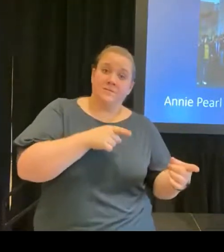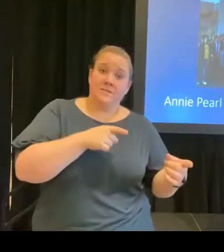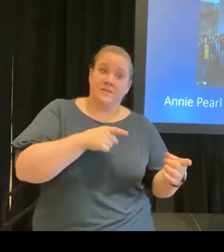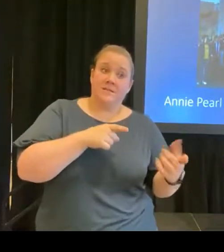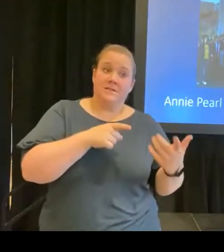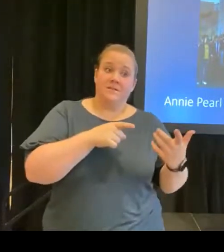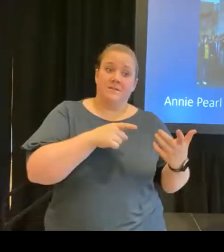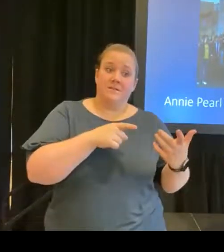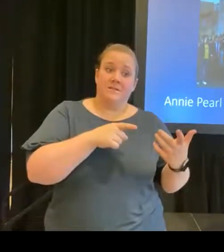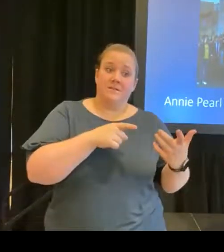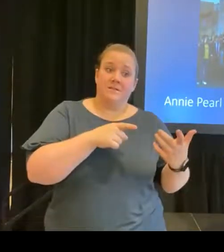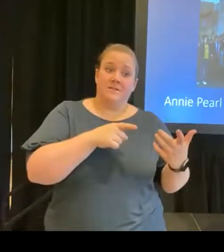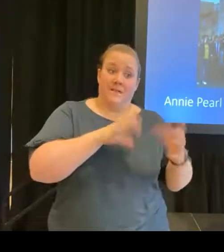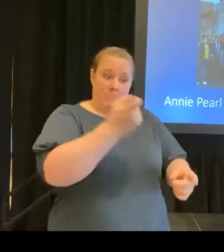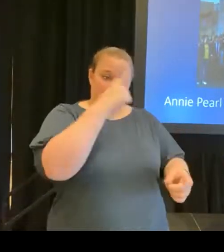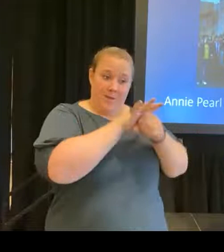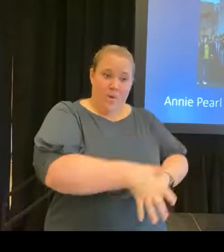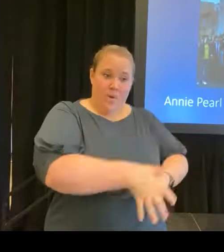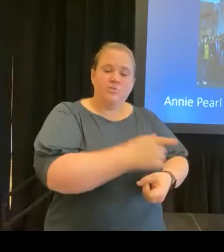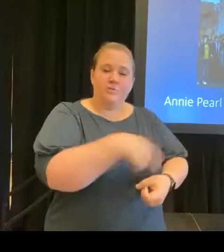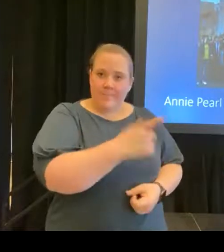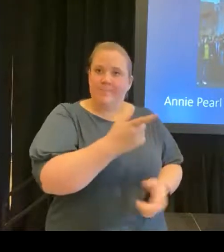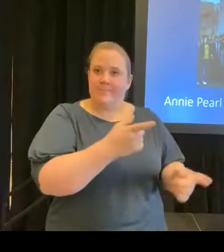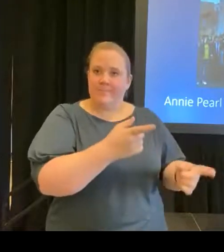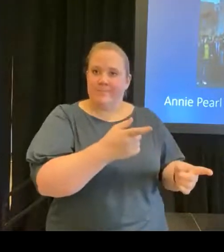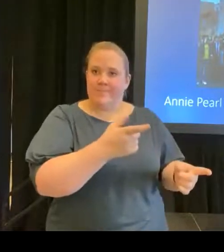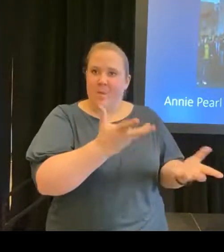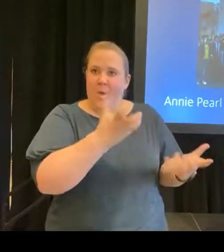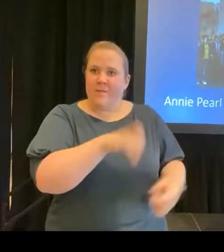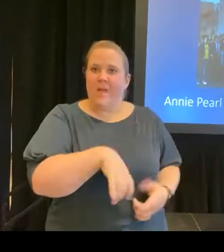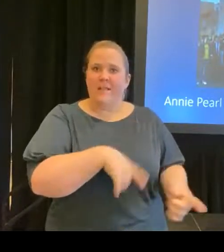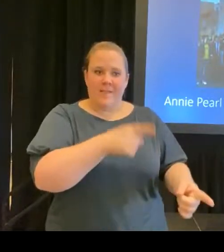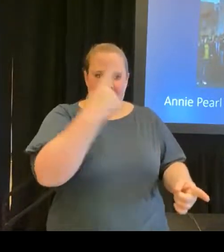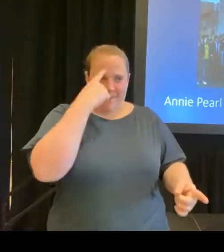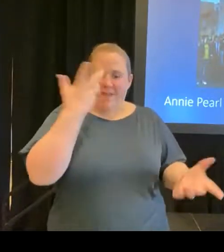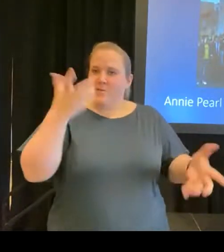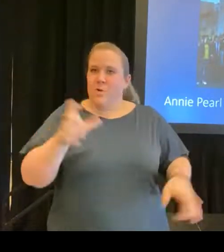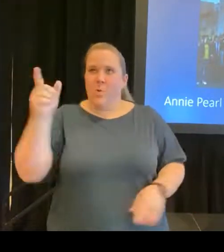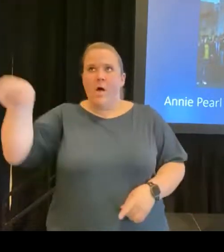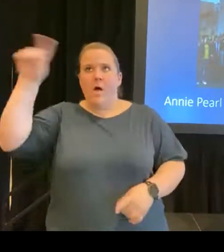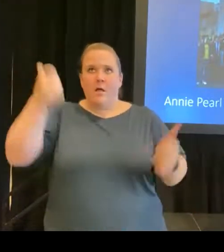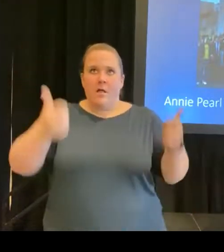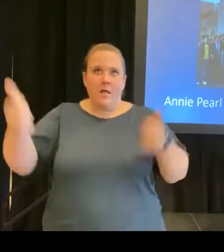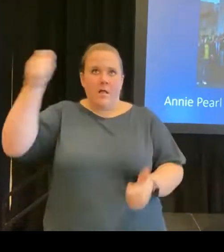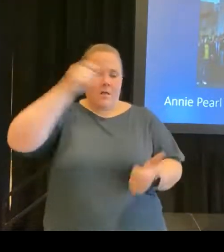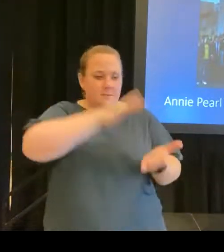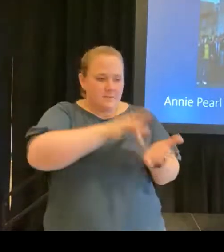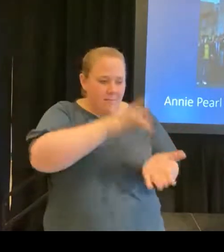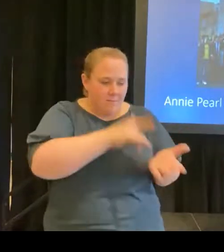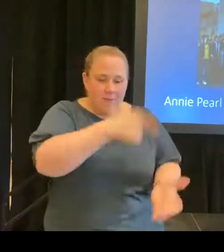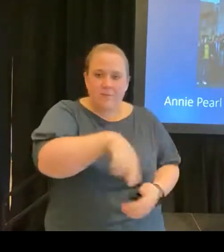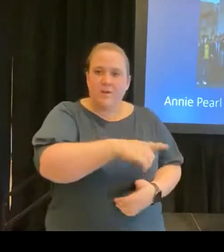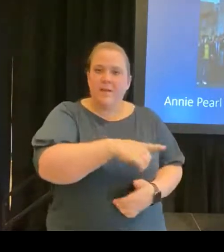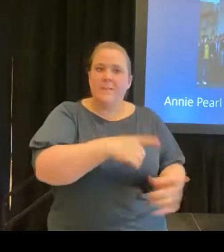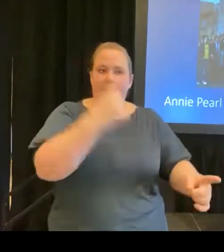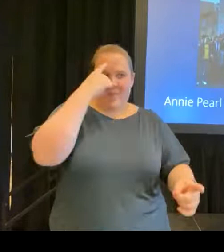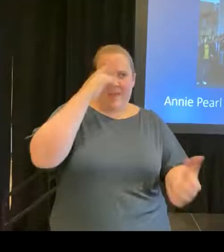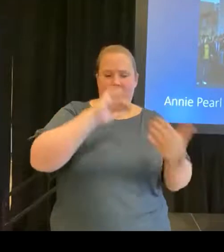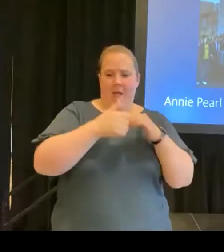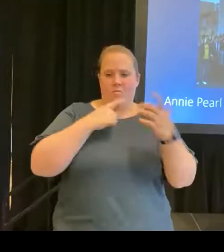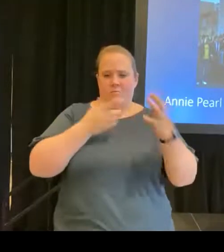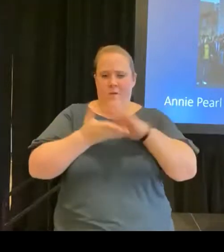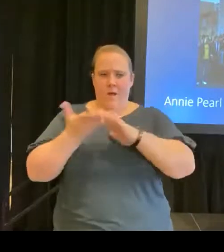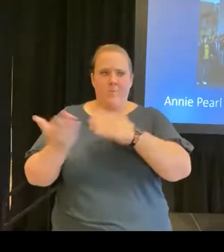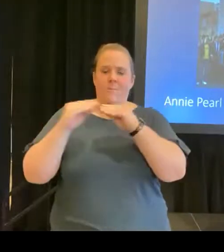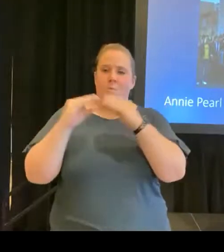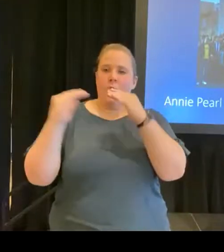that understand what oppression is, because they're thinking about not being taken advantage of and actually thinking about what it means to operate in a